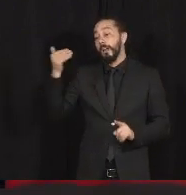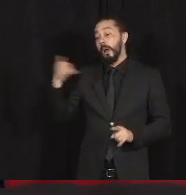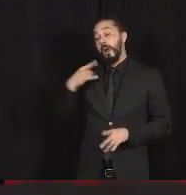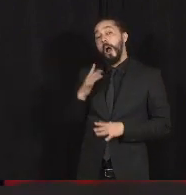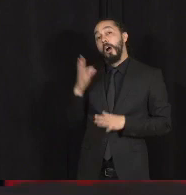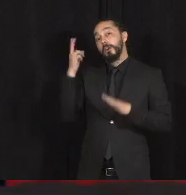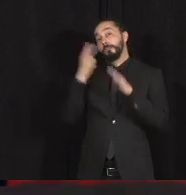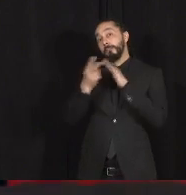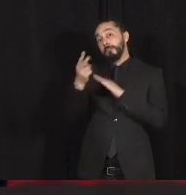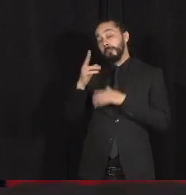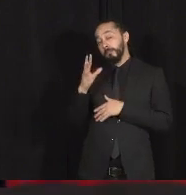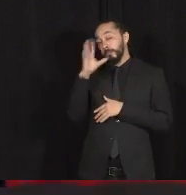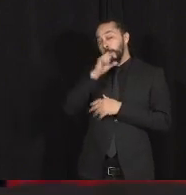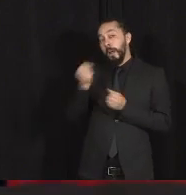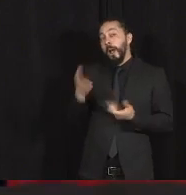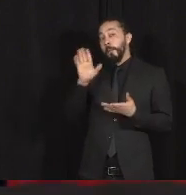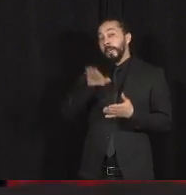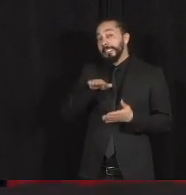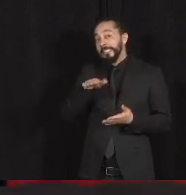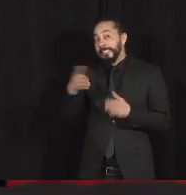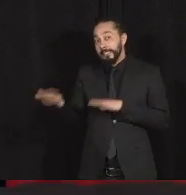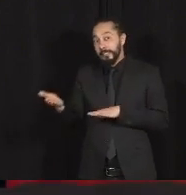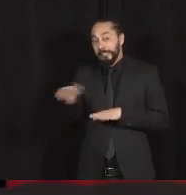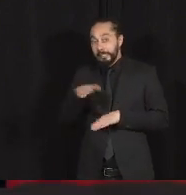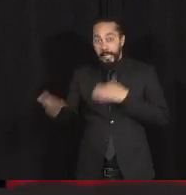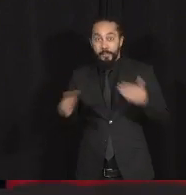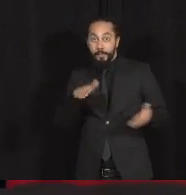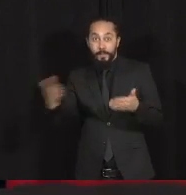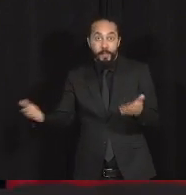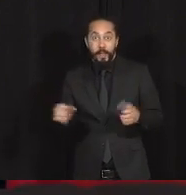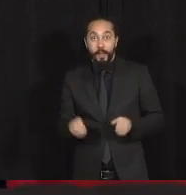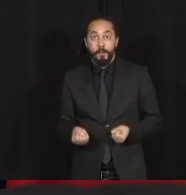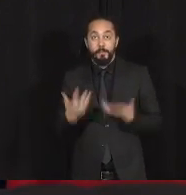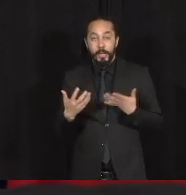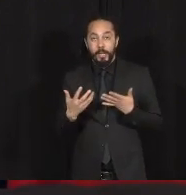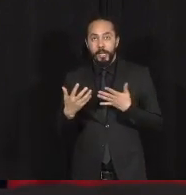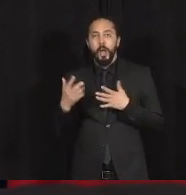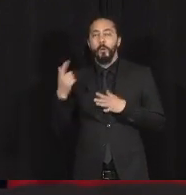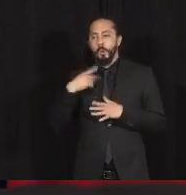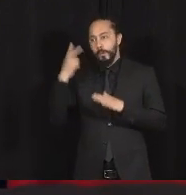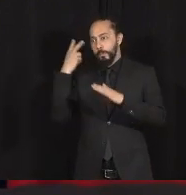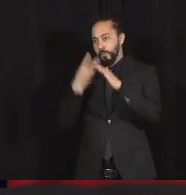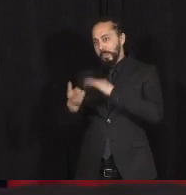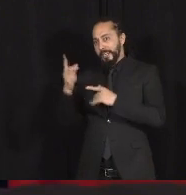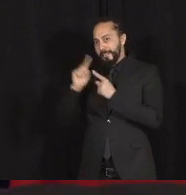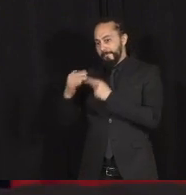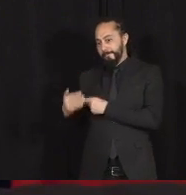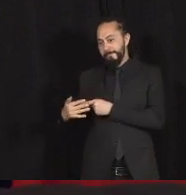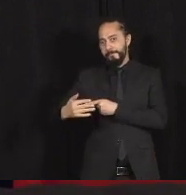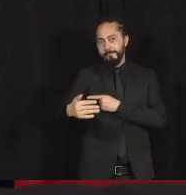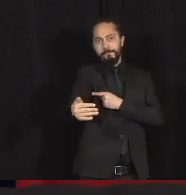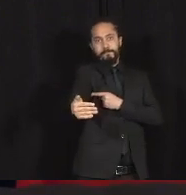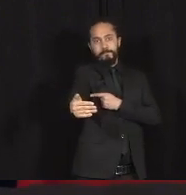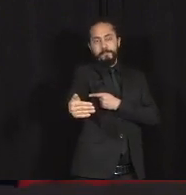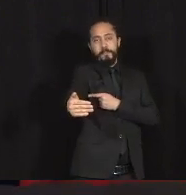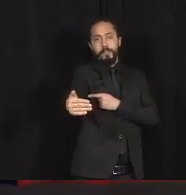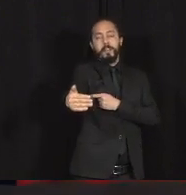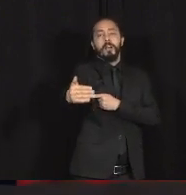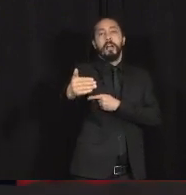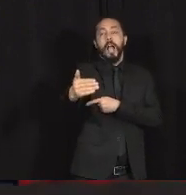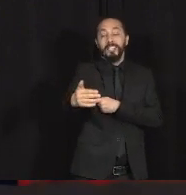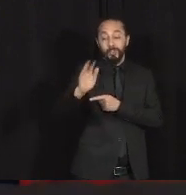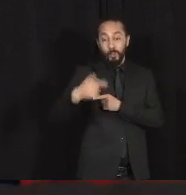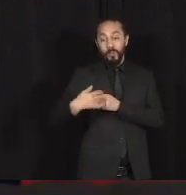right into the heart of this process, and so they determined the policy response.